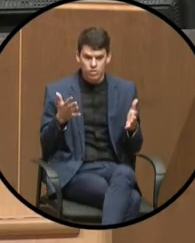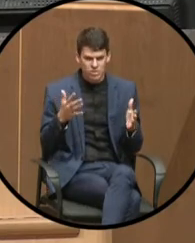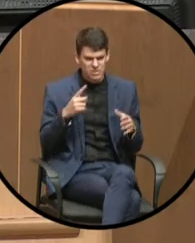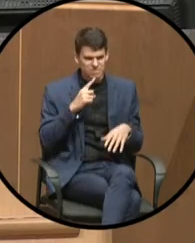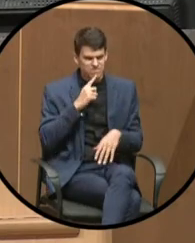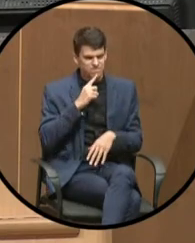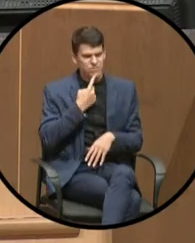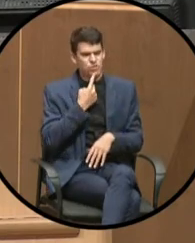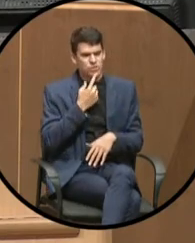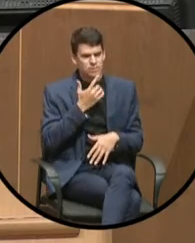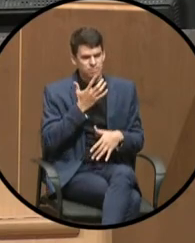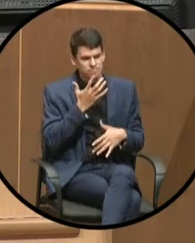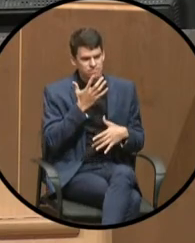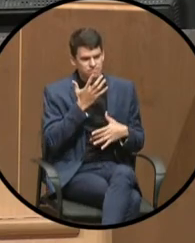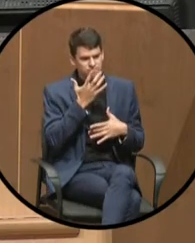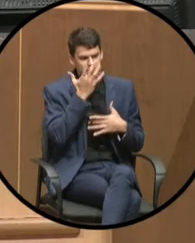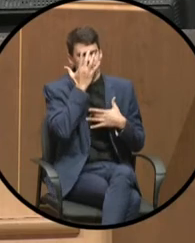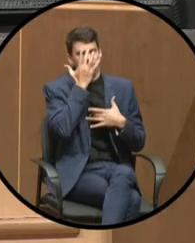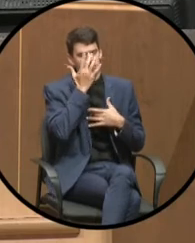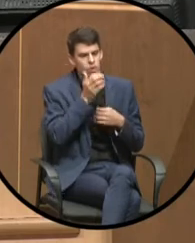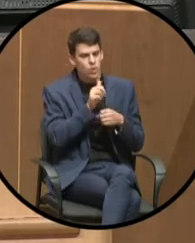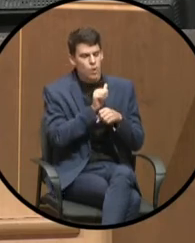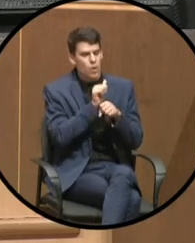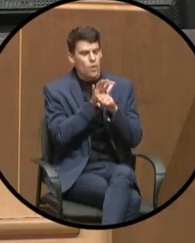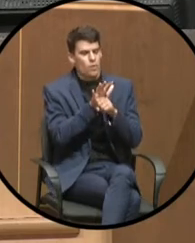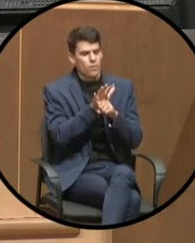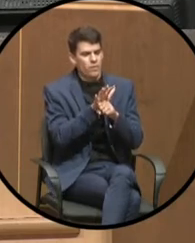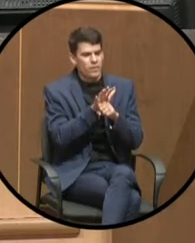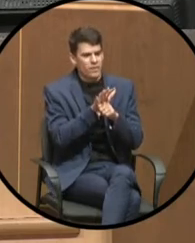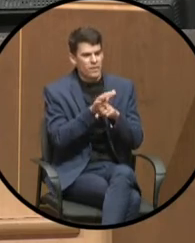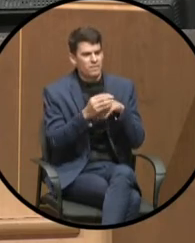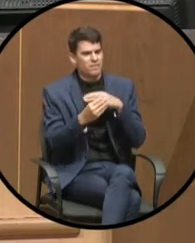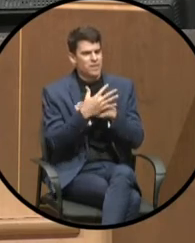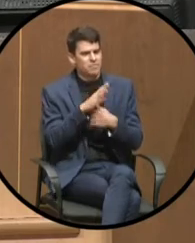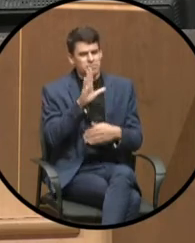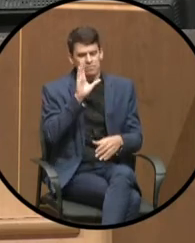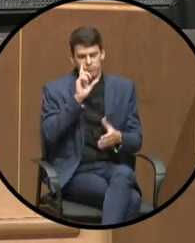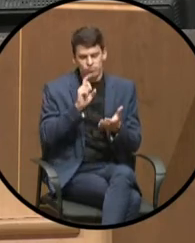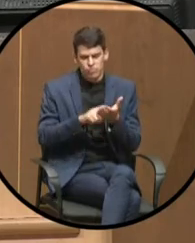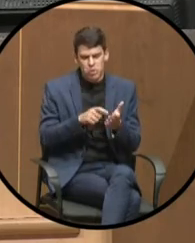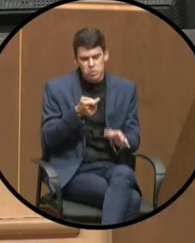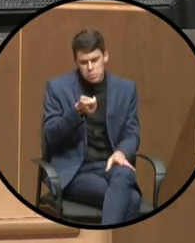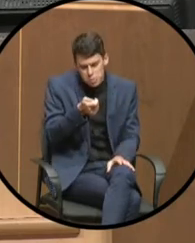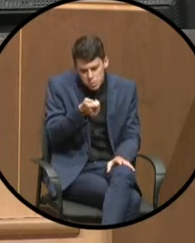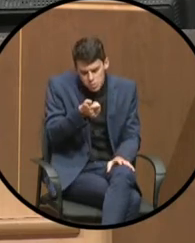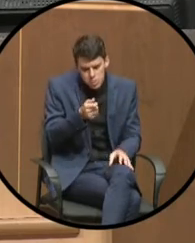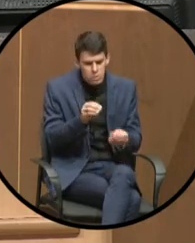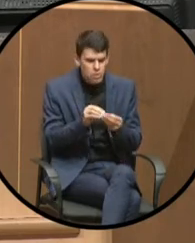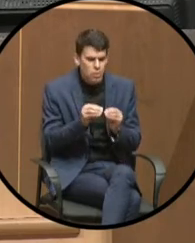seriously affected by COVID, and I recognize it is a small number.